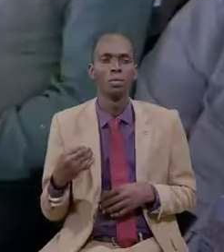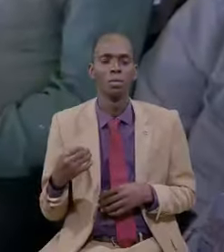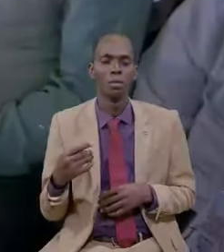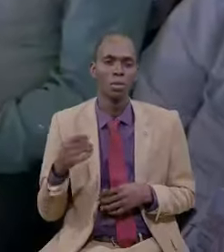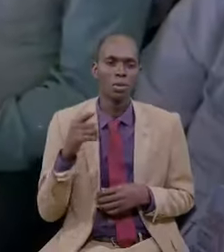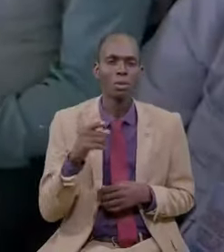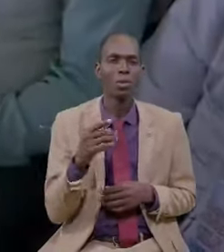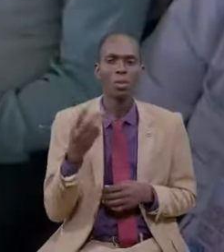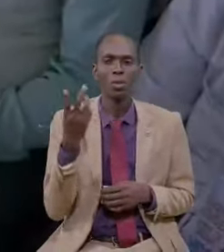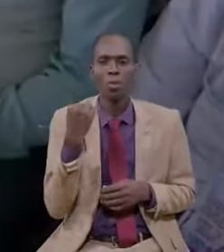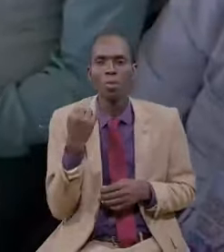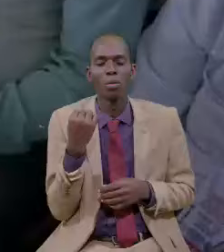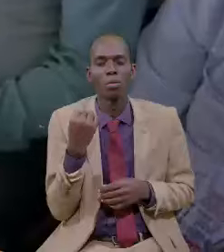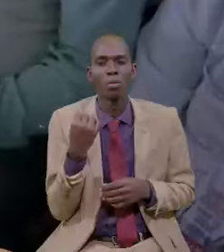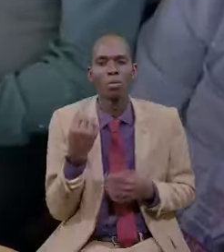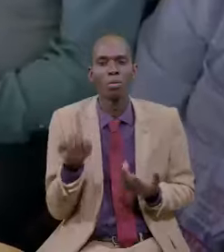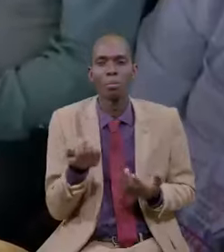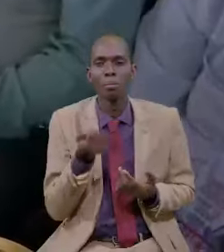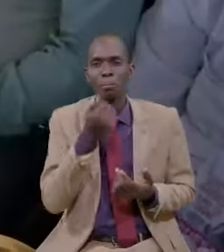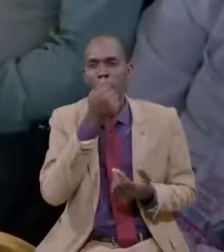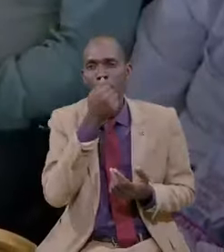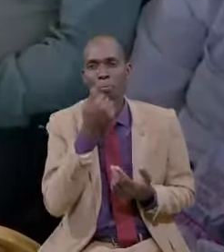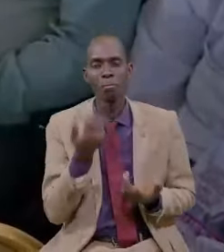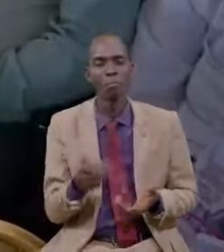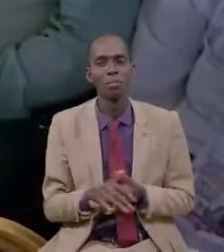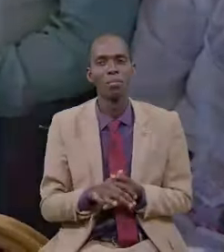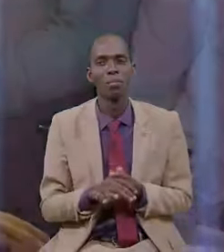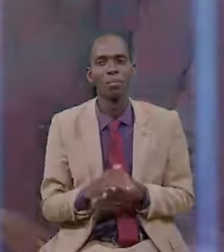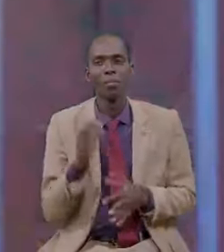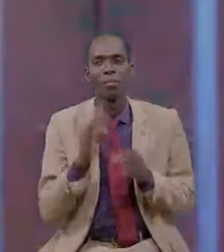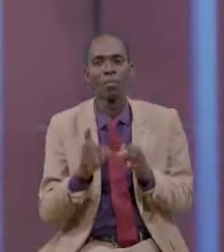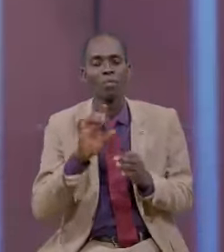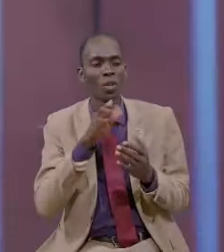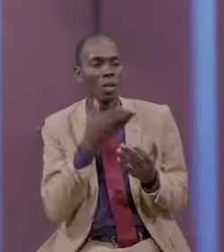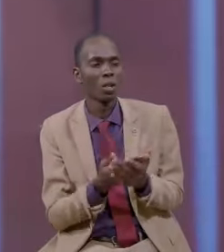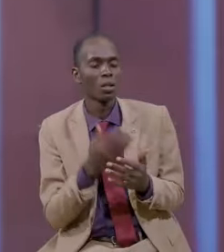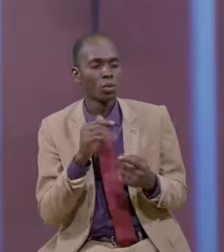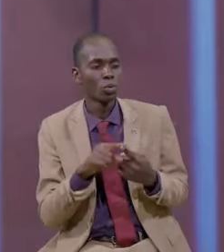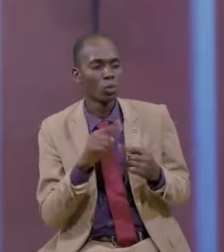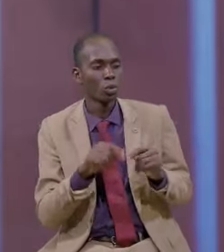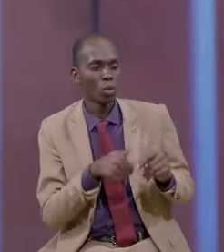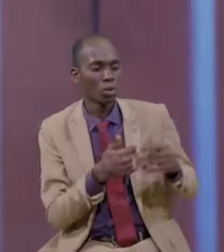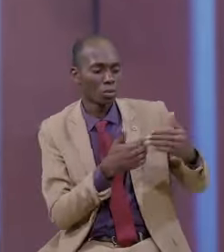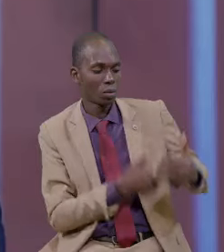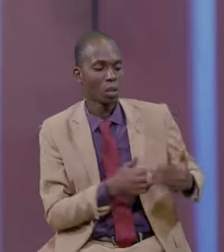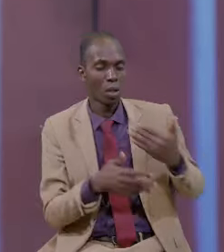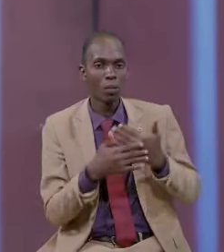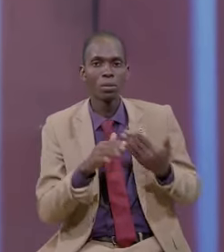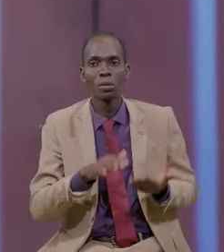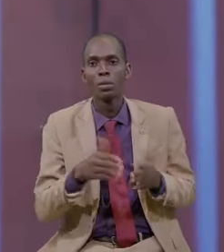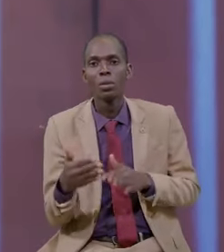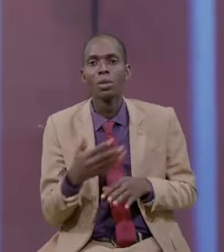was speechless. If you get to the other side after death and you are